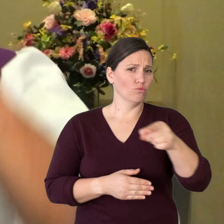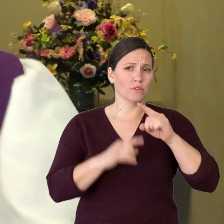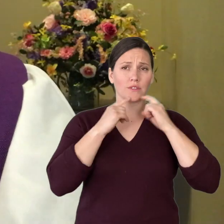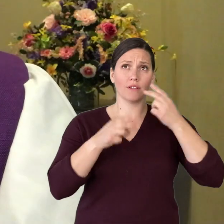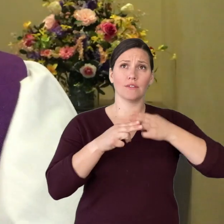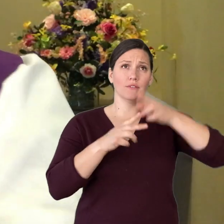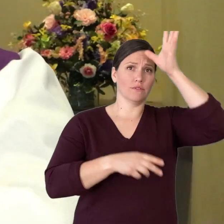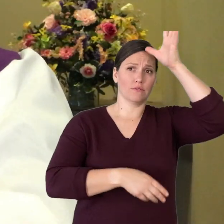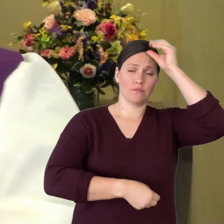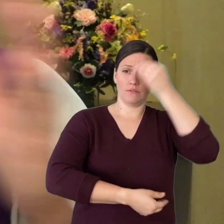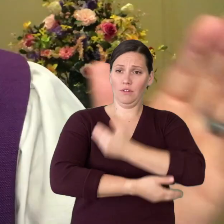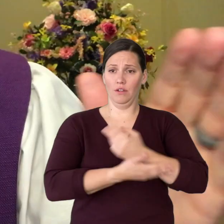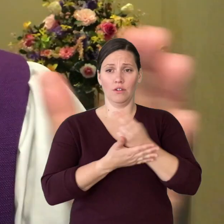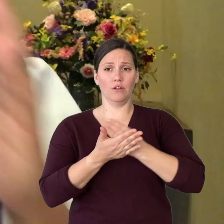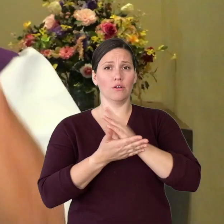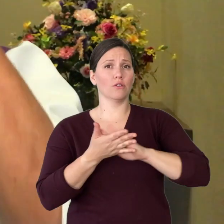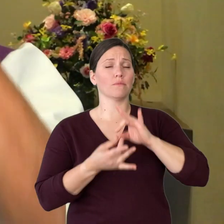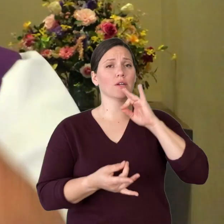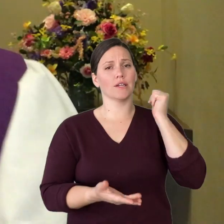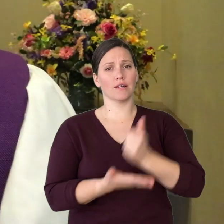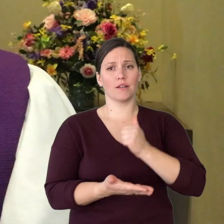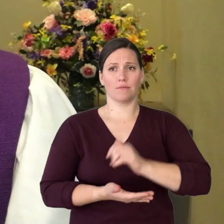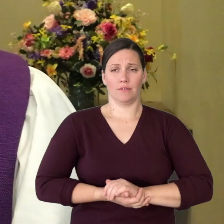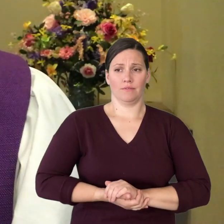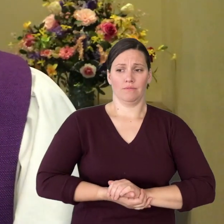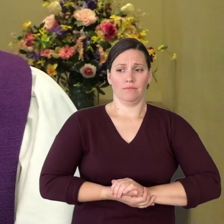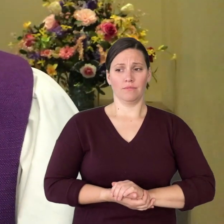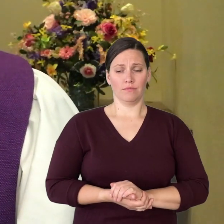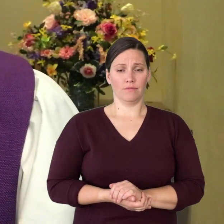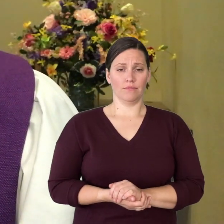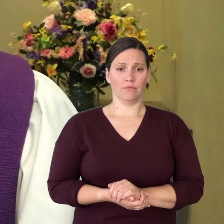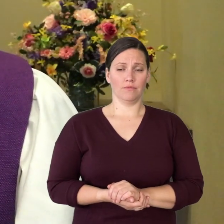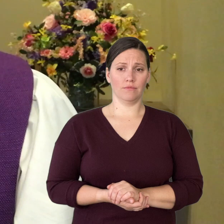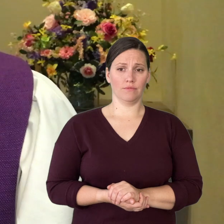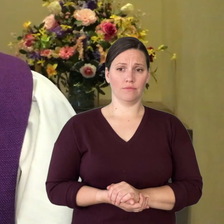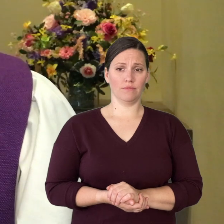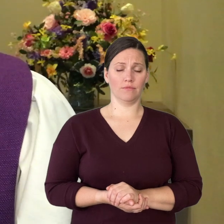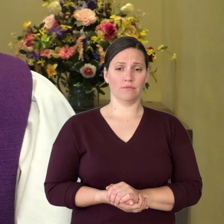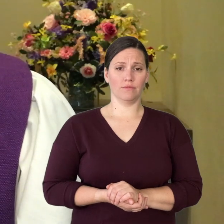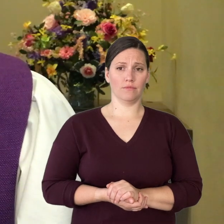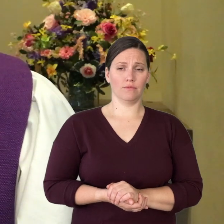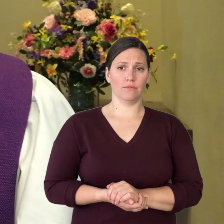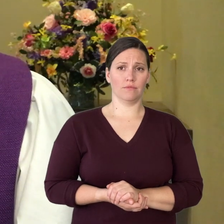the name of the Father and of the Son and of the Holy Spirit. Amen.